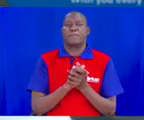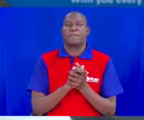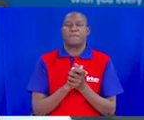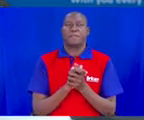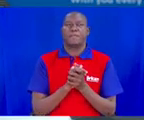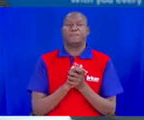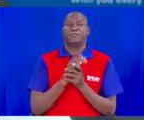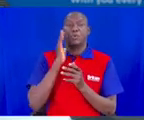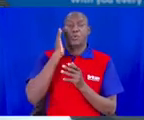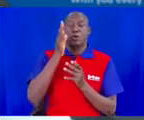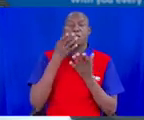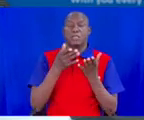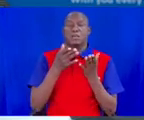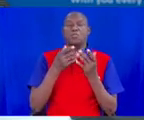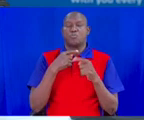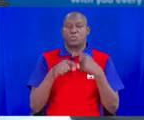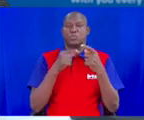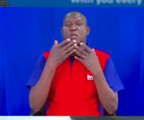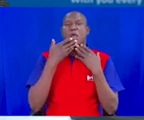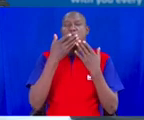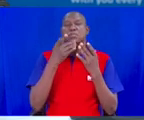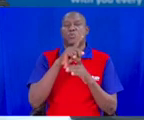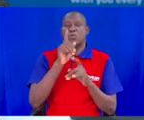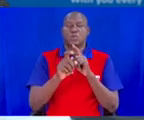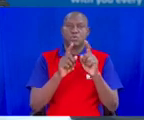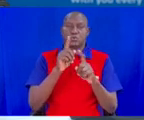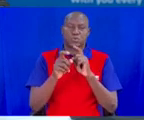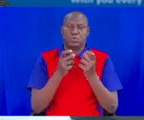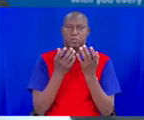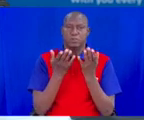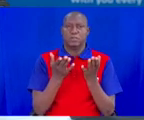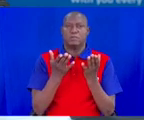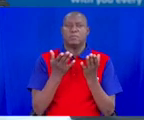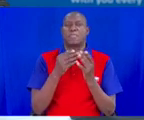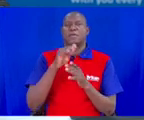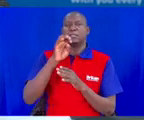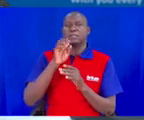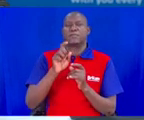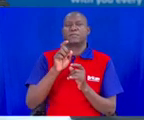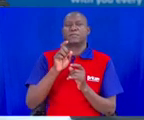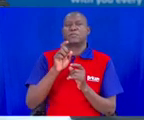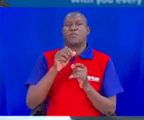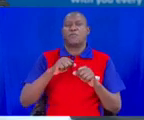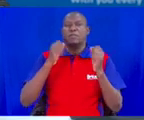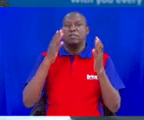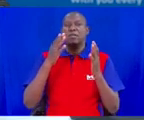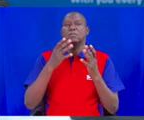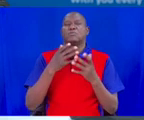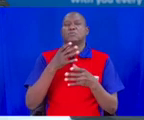We shall now proceed and answer the questions. I'd ask the Chief Executive Officer to take the